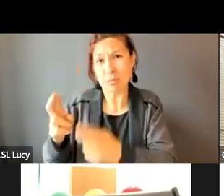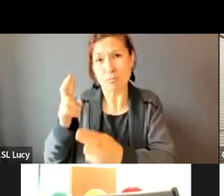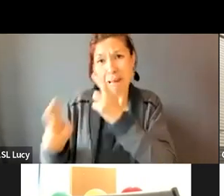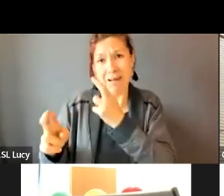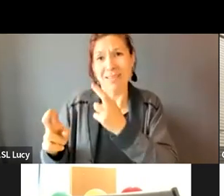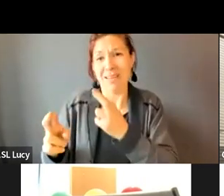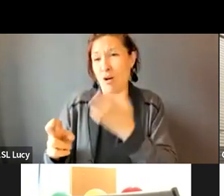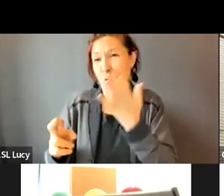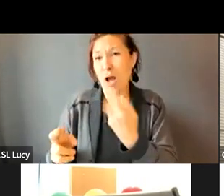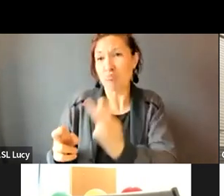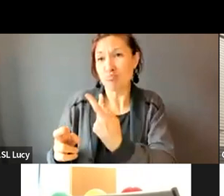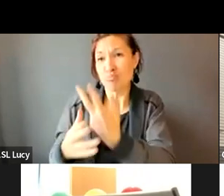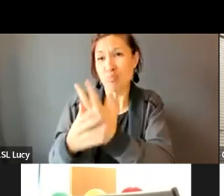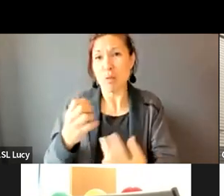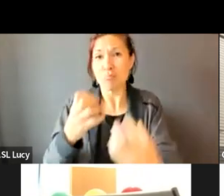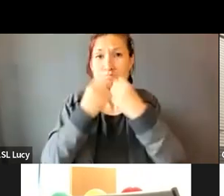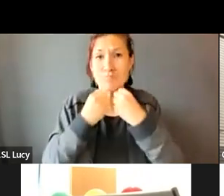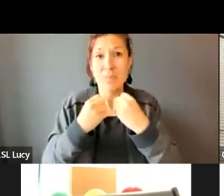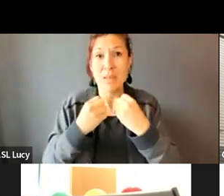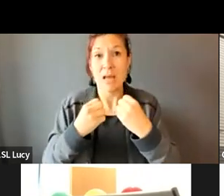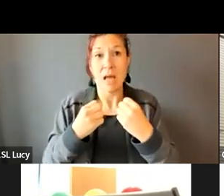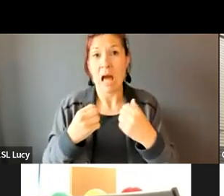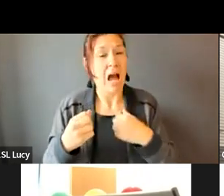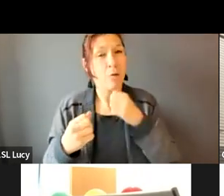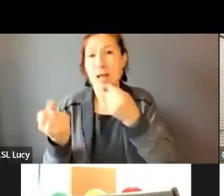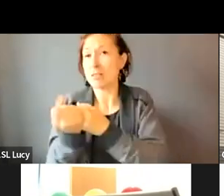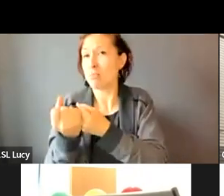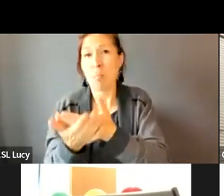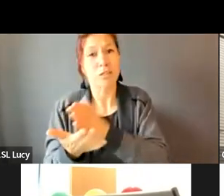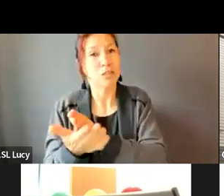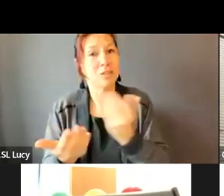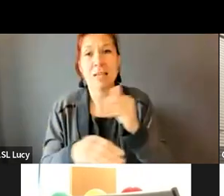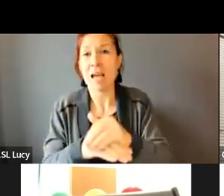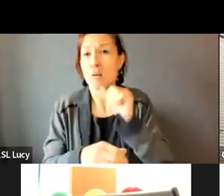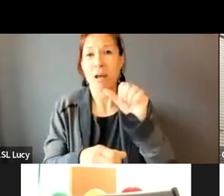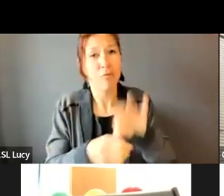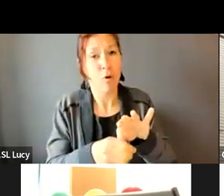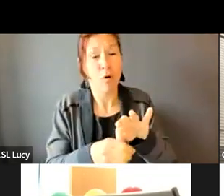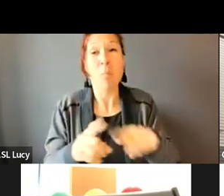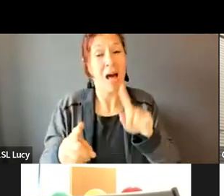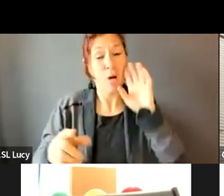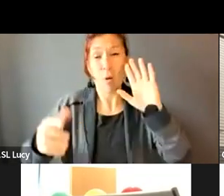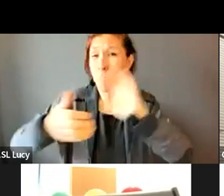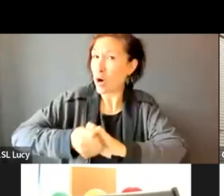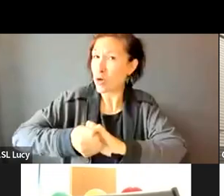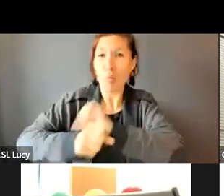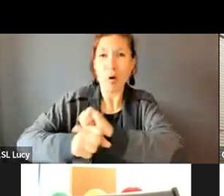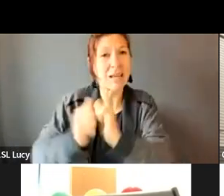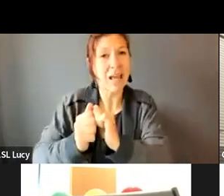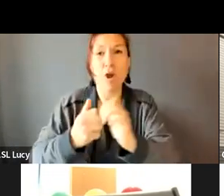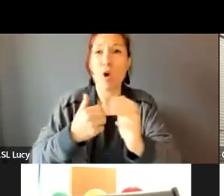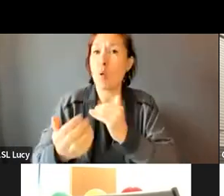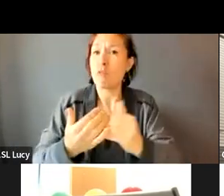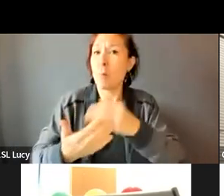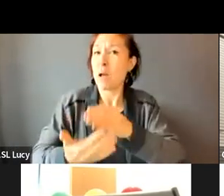you know uh that I will not be voting in favor of the budget tonight but I am your partner in this work uh whatever budget gets